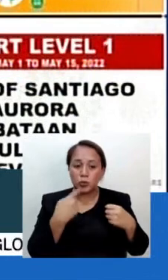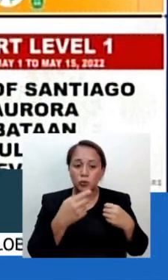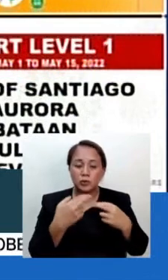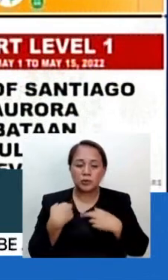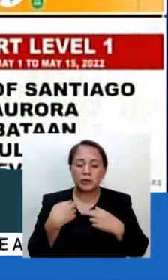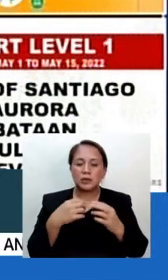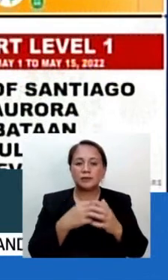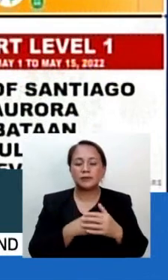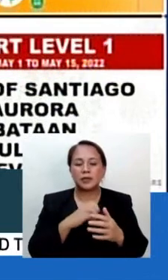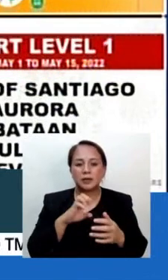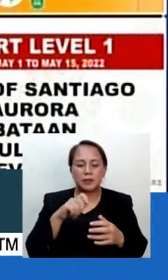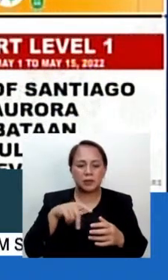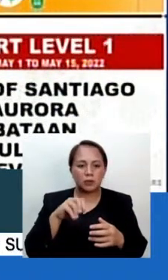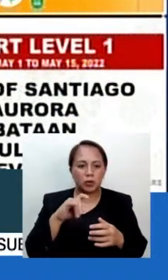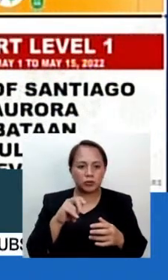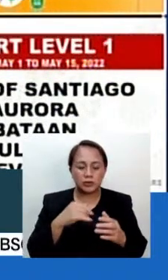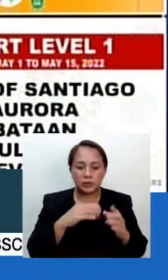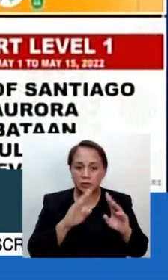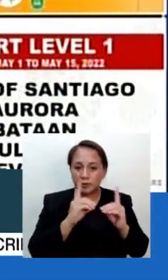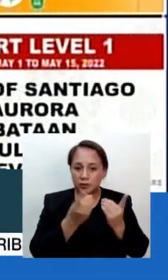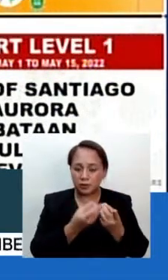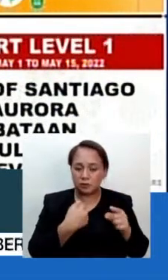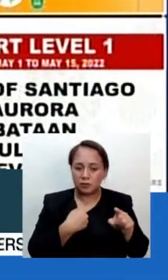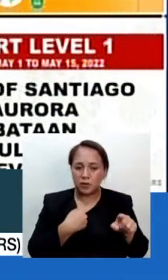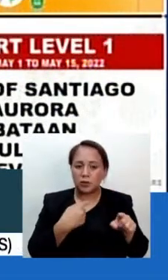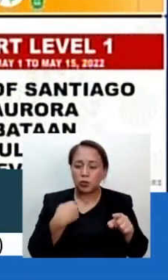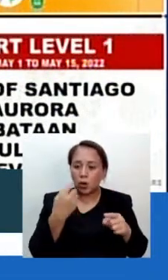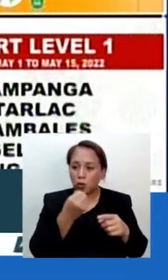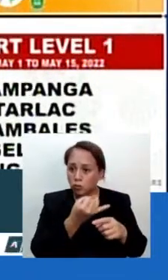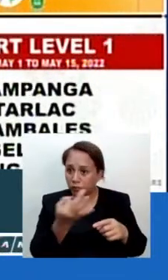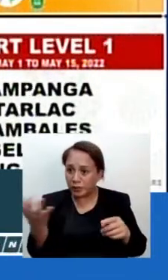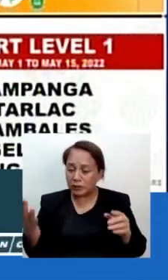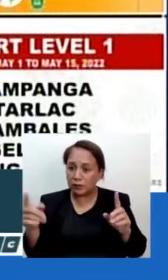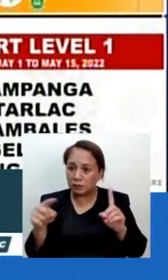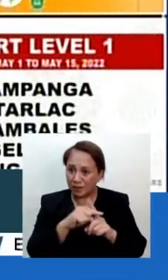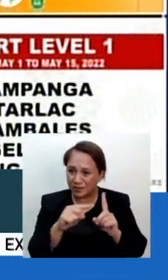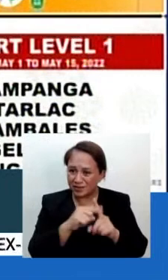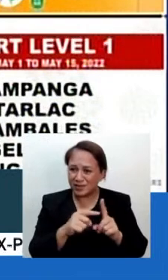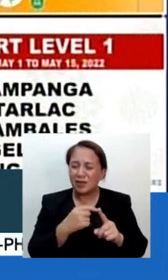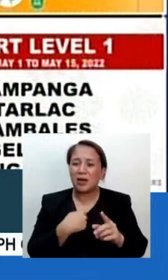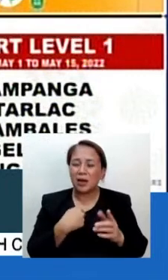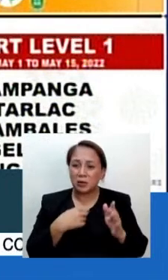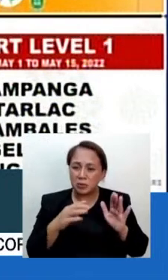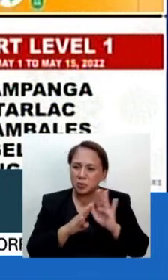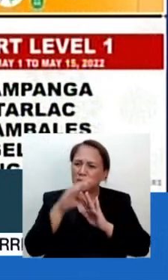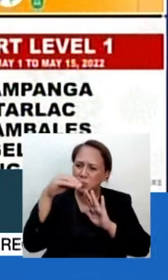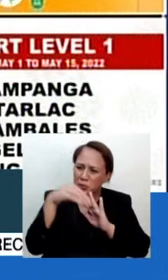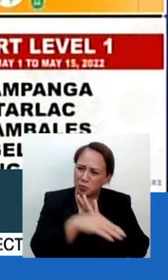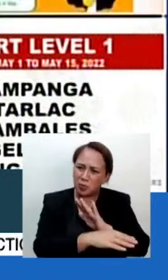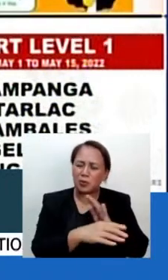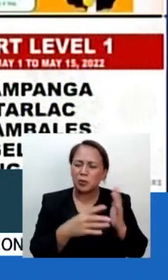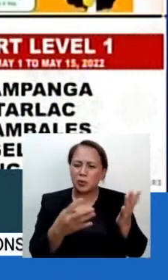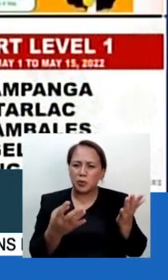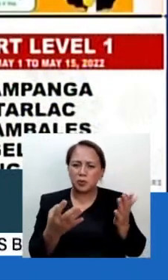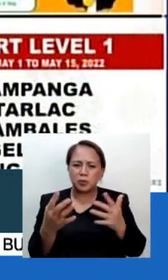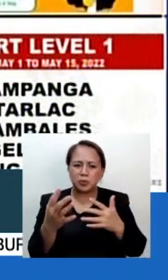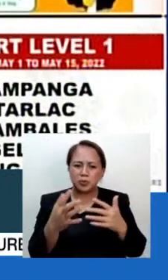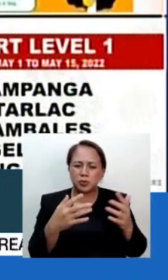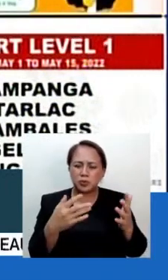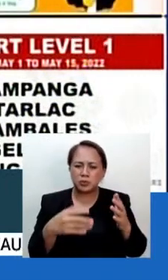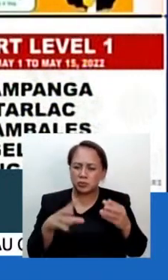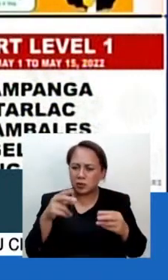Epidemiology Bureau. Kung ano man yung cases na meron po, rinireport po ito, whether tataas, bababa, or walang